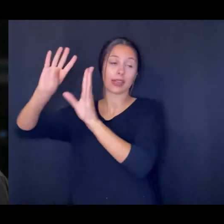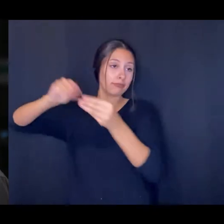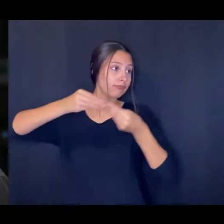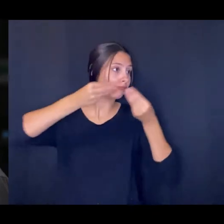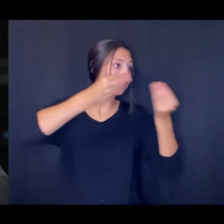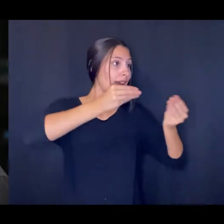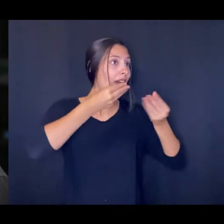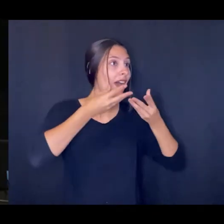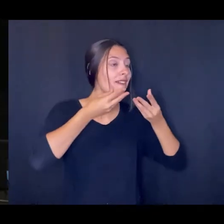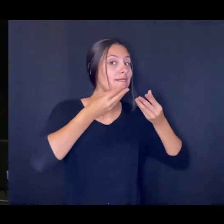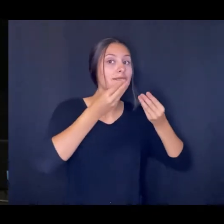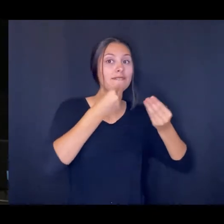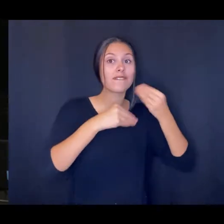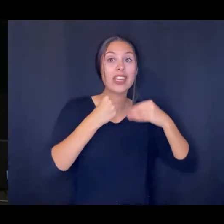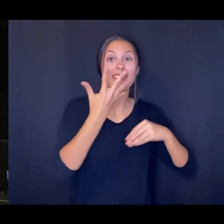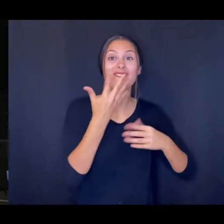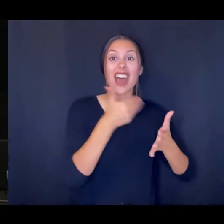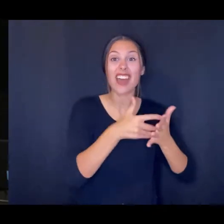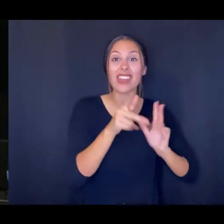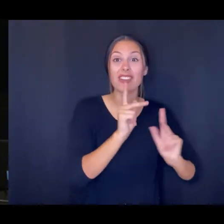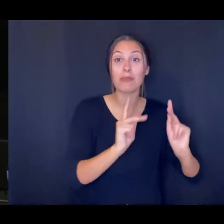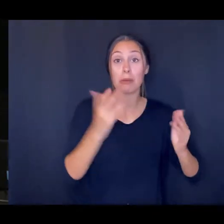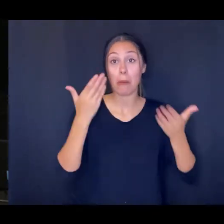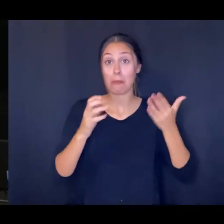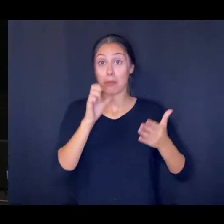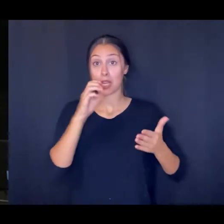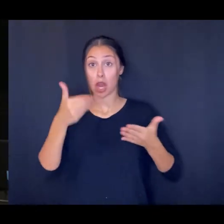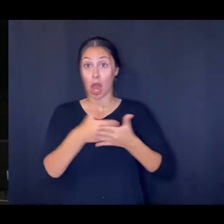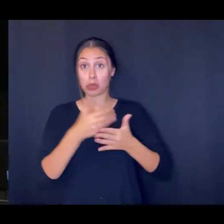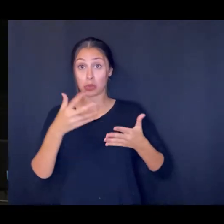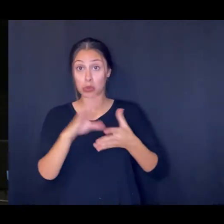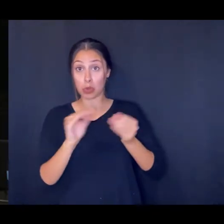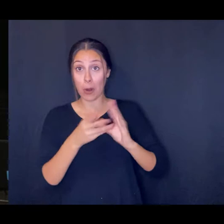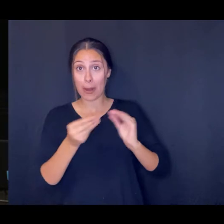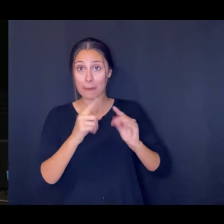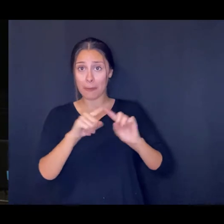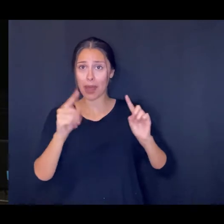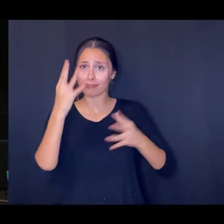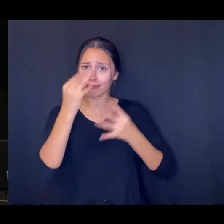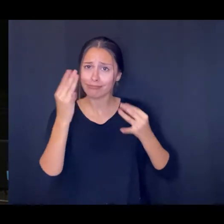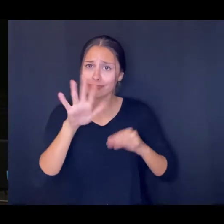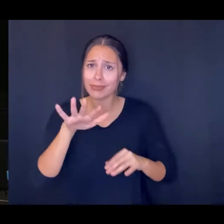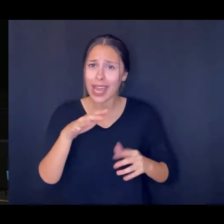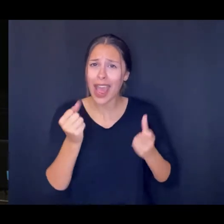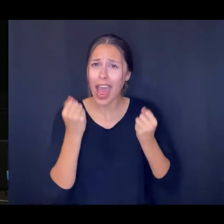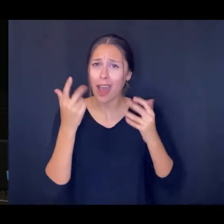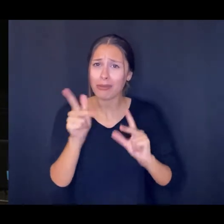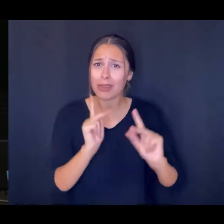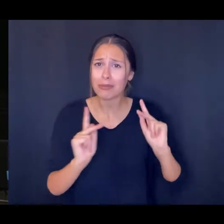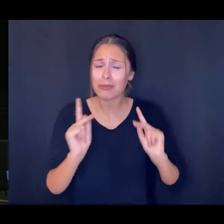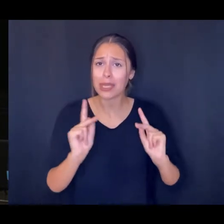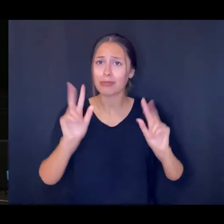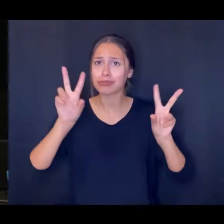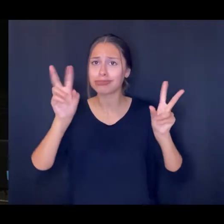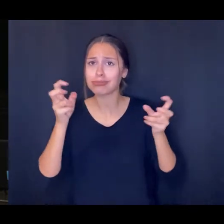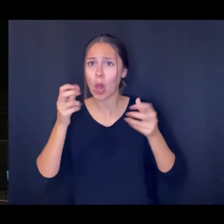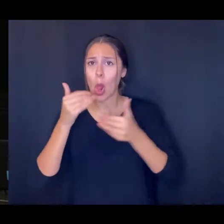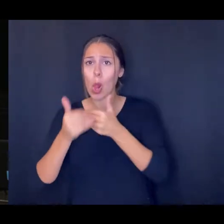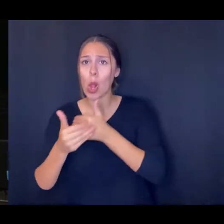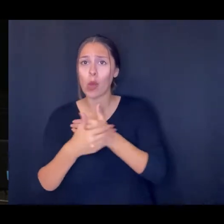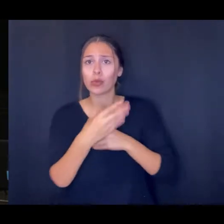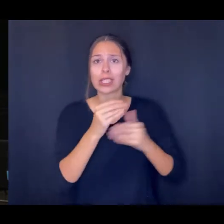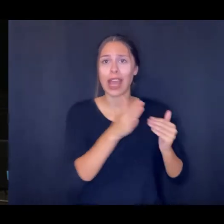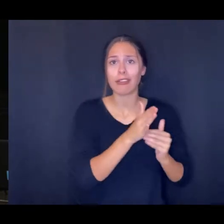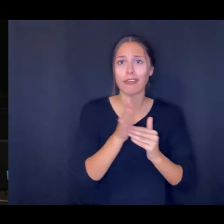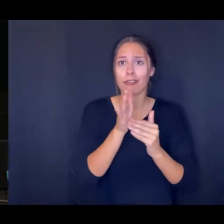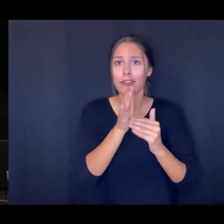5,000 people. This may not be a new story to you, but I want you to consider this. How many people's loaves and fish have come